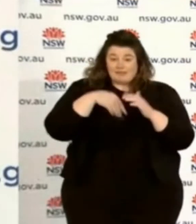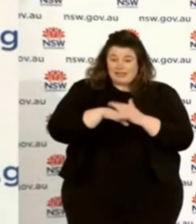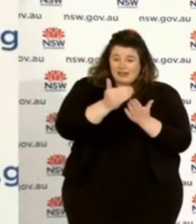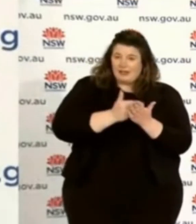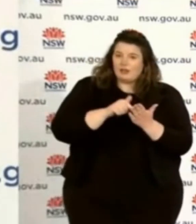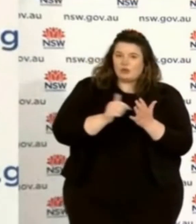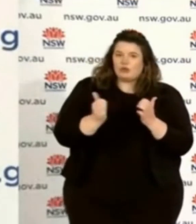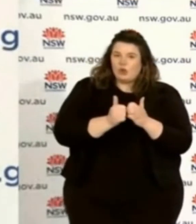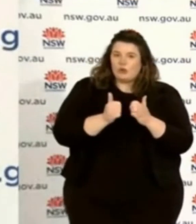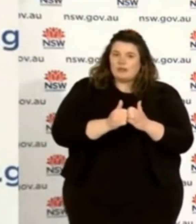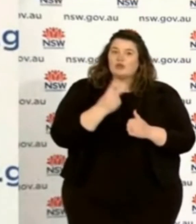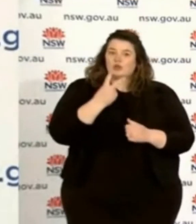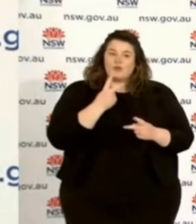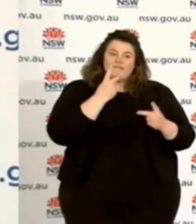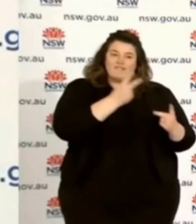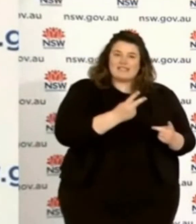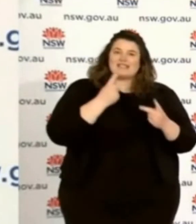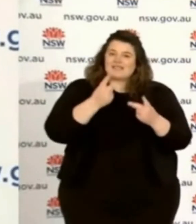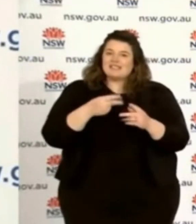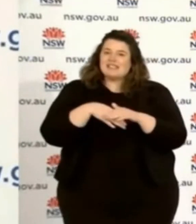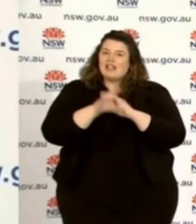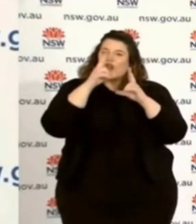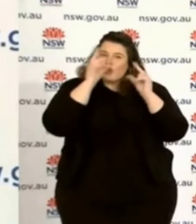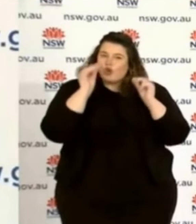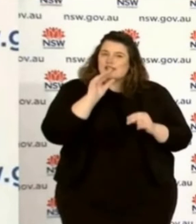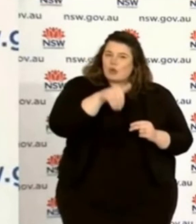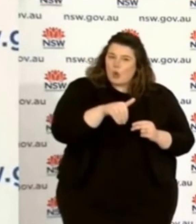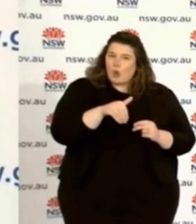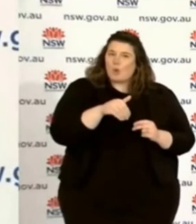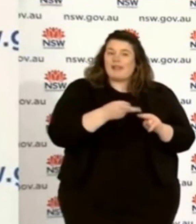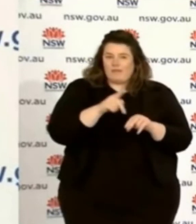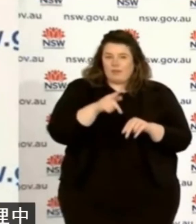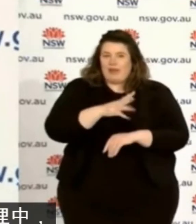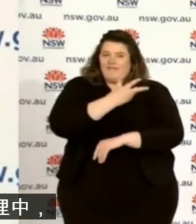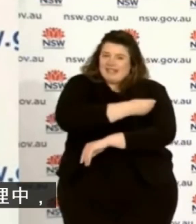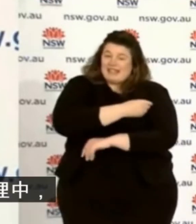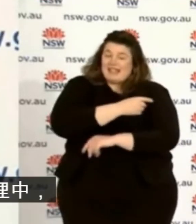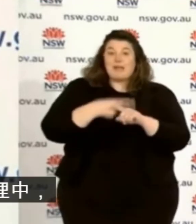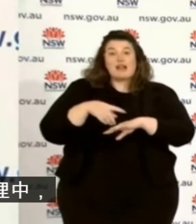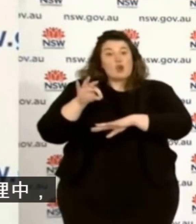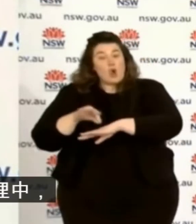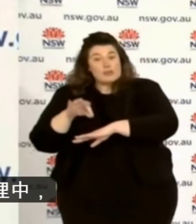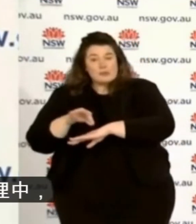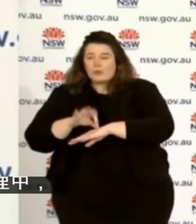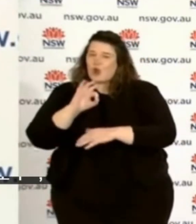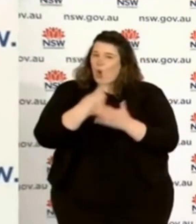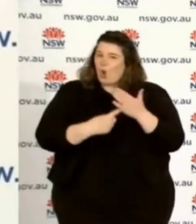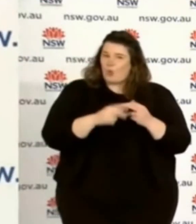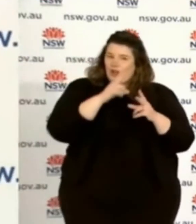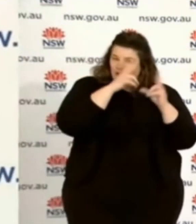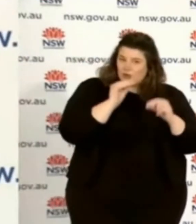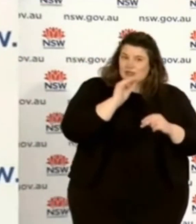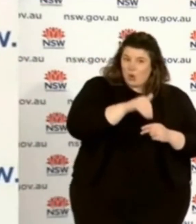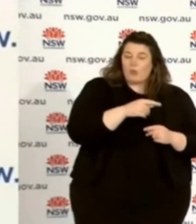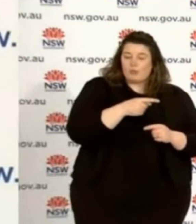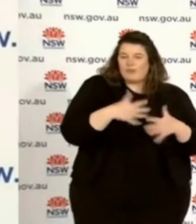that they'll be allowed up to 2 visitors in those health facilities for everyone to be vaccinated. It's not just in aged care, it's other hospital settings as well. So Health has actually